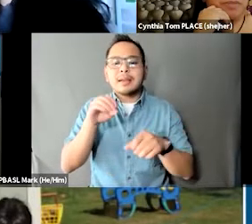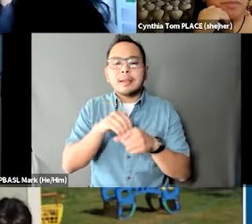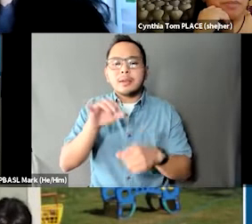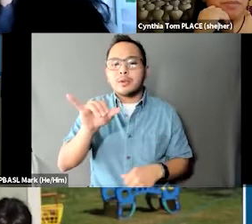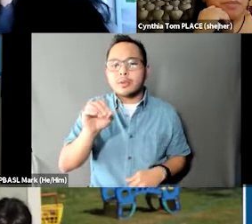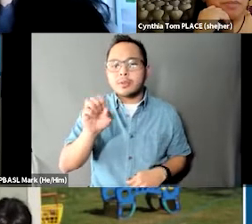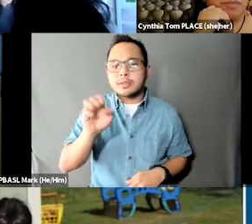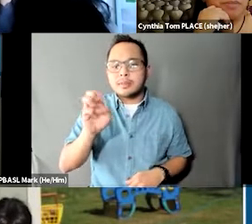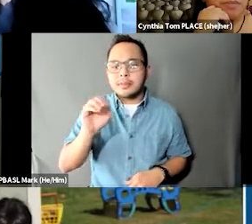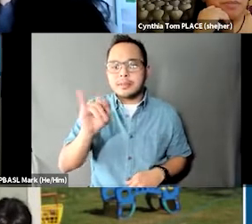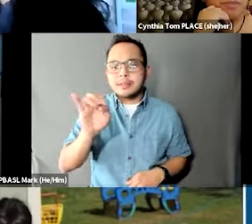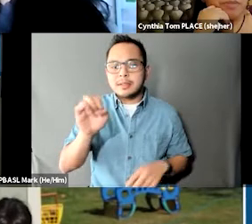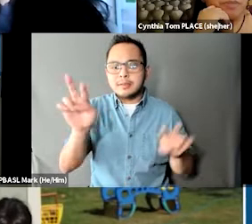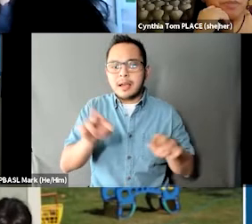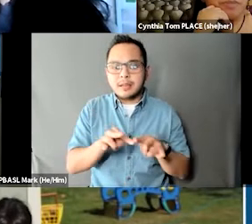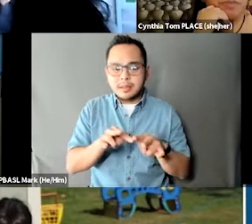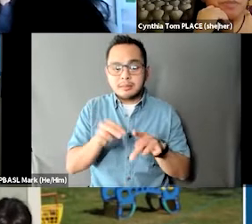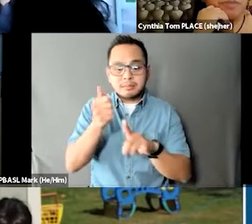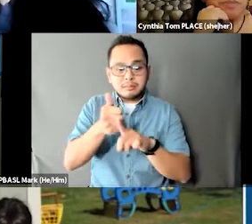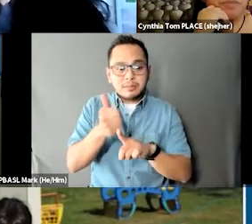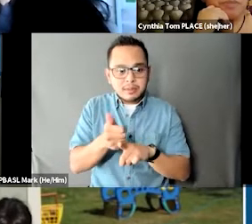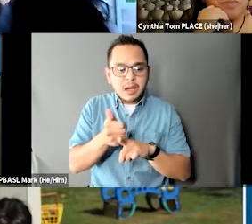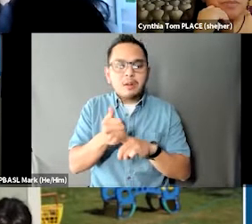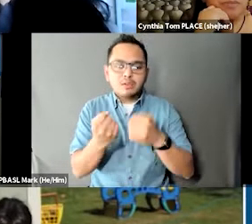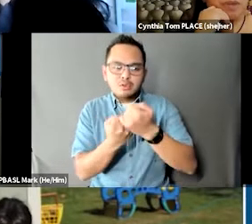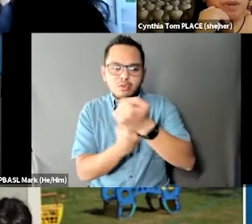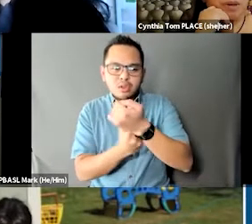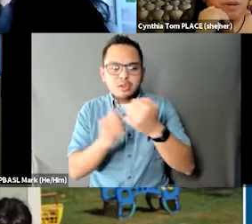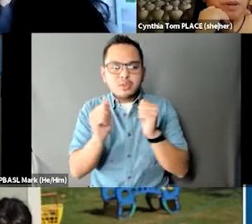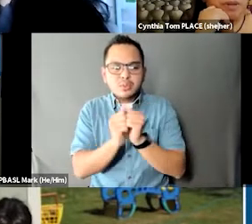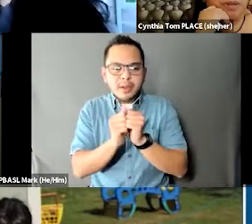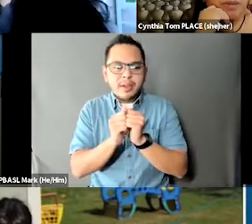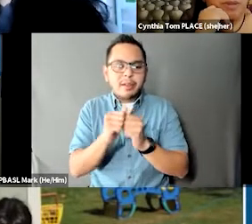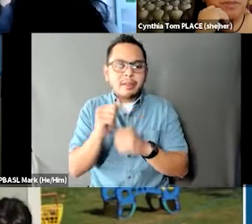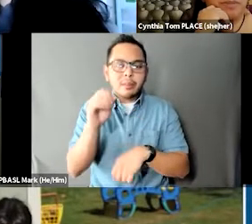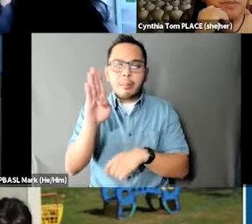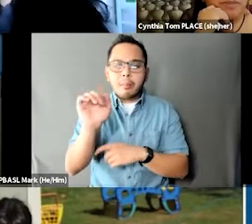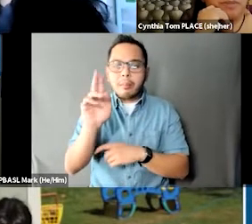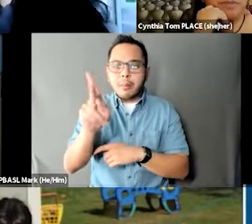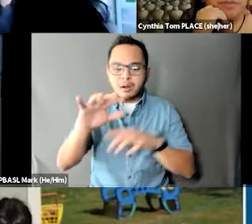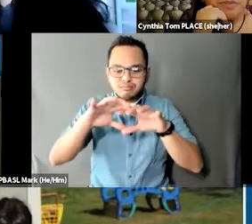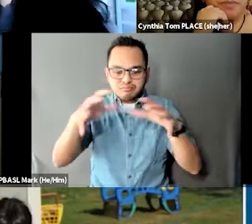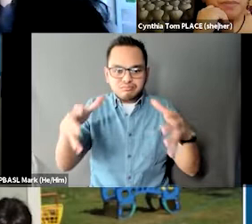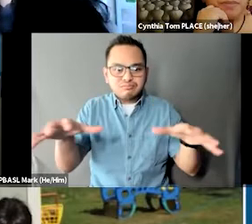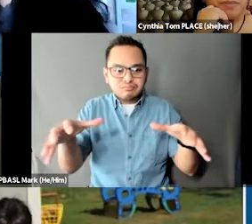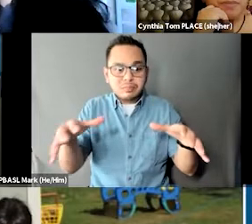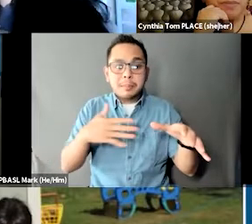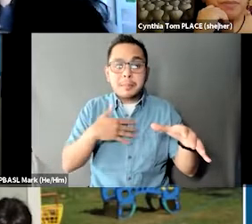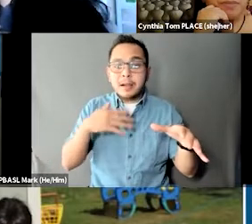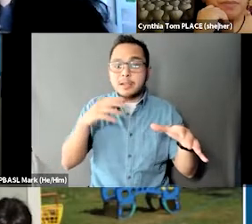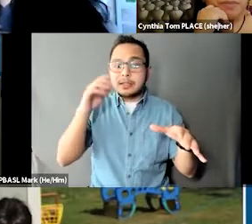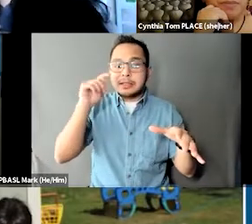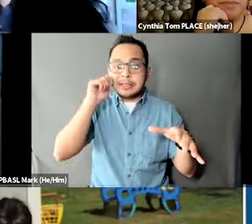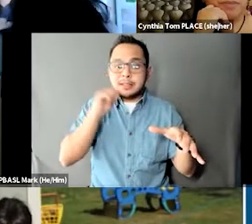partly subterranean structures that are covered in bark. And my teenage daughter is standing in front of it and surrounded